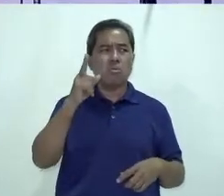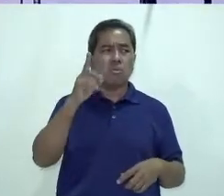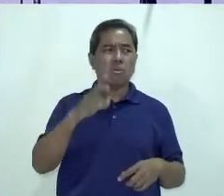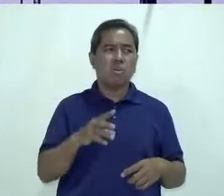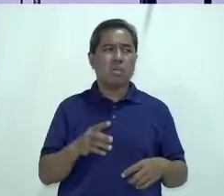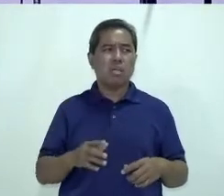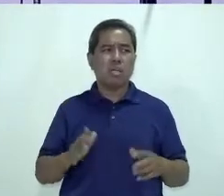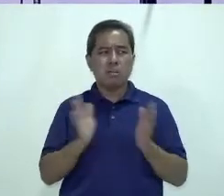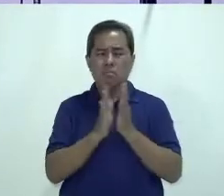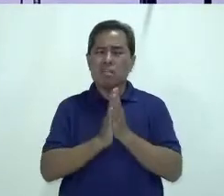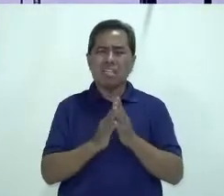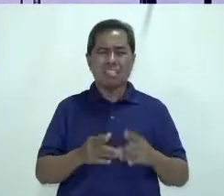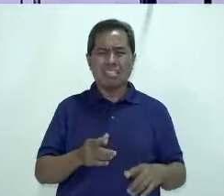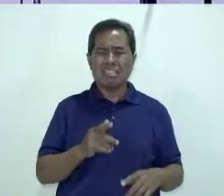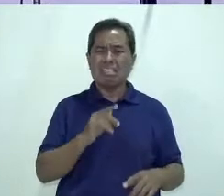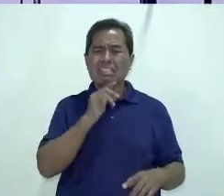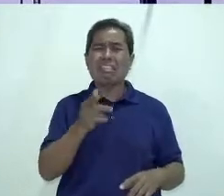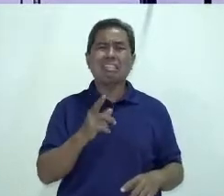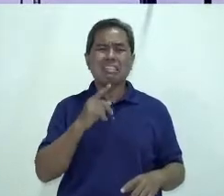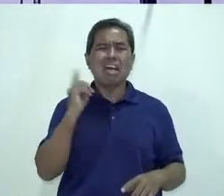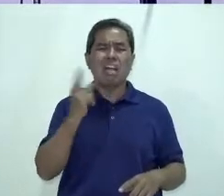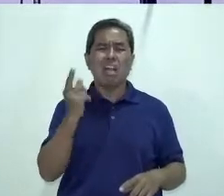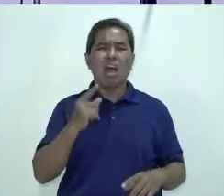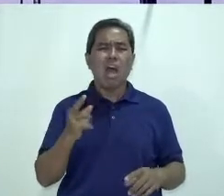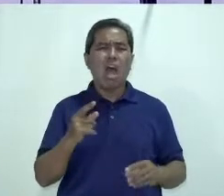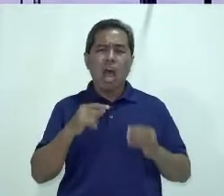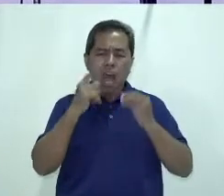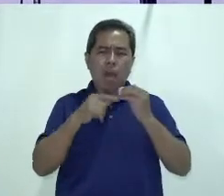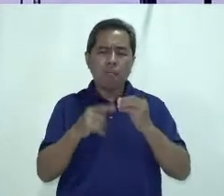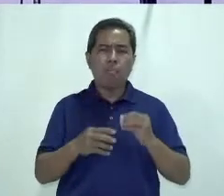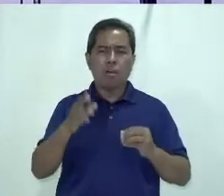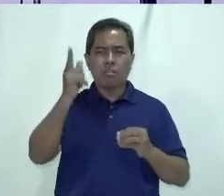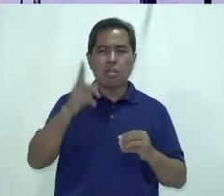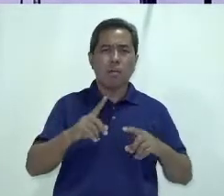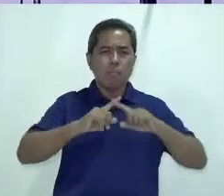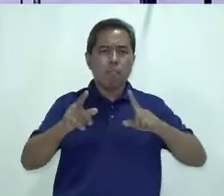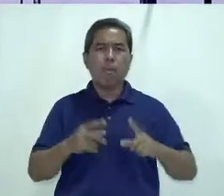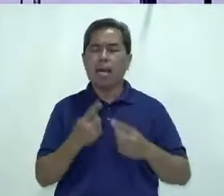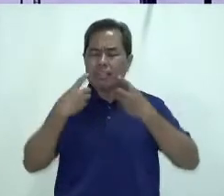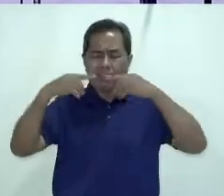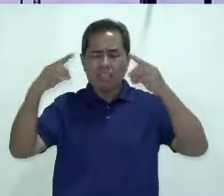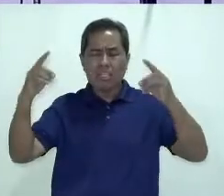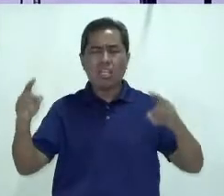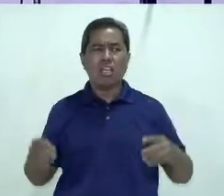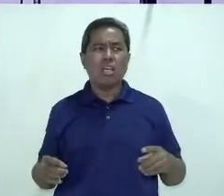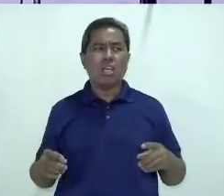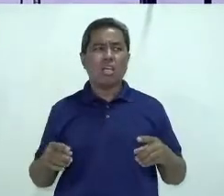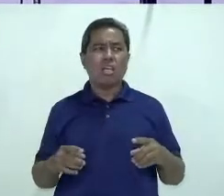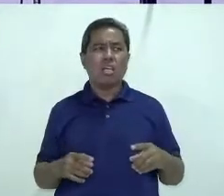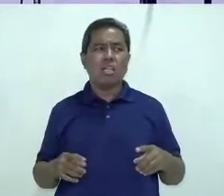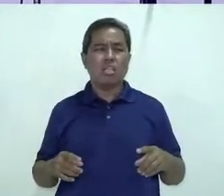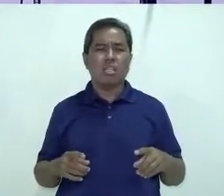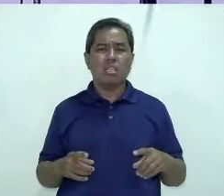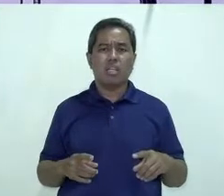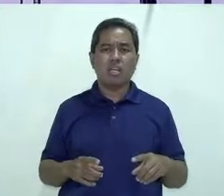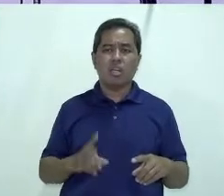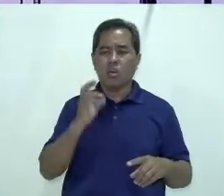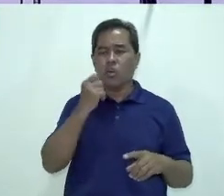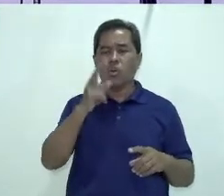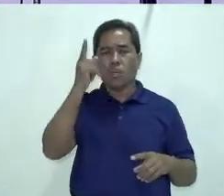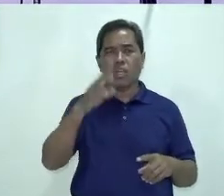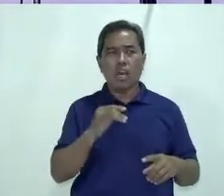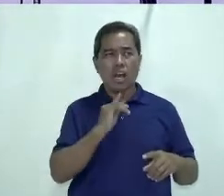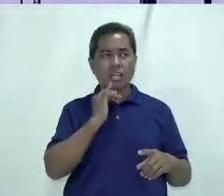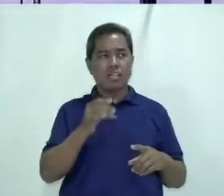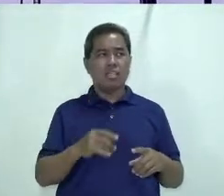See, praising is not just about singing. It's about declaring who he is. In the English word, we only have one word for praise. But in the